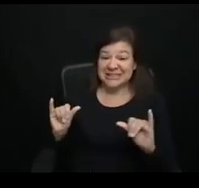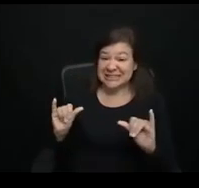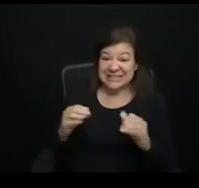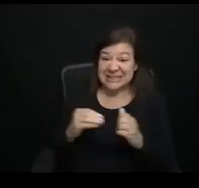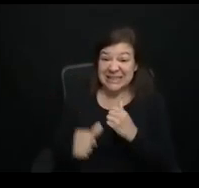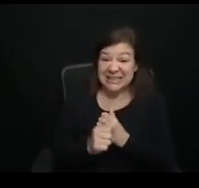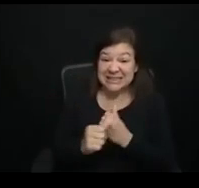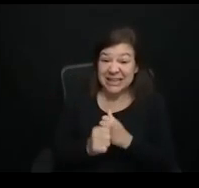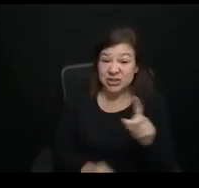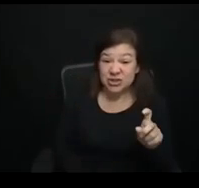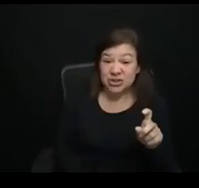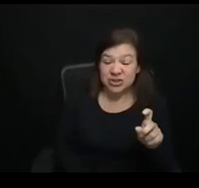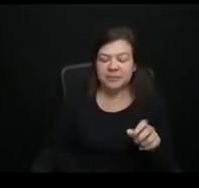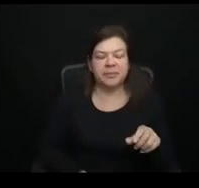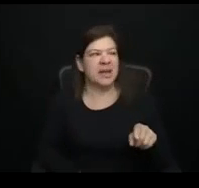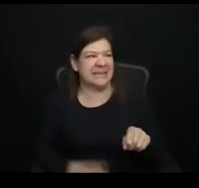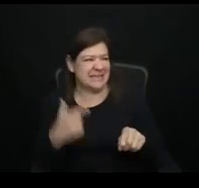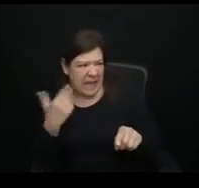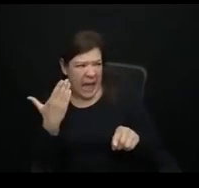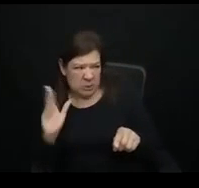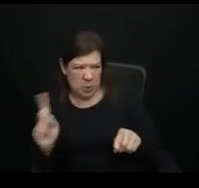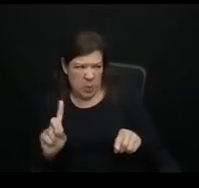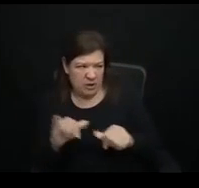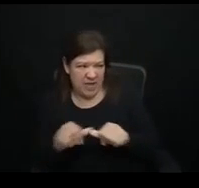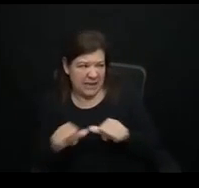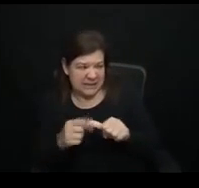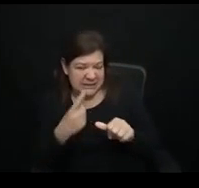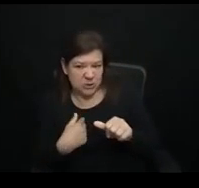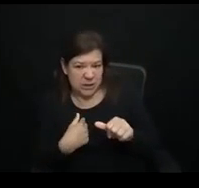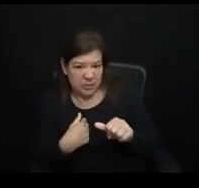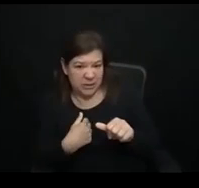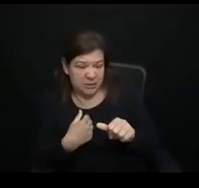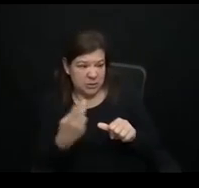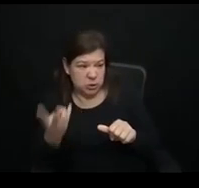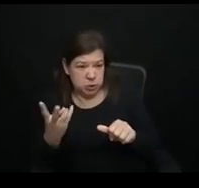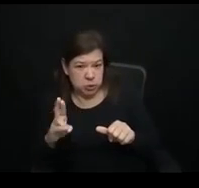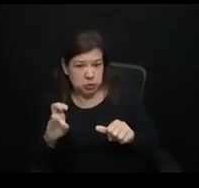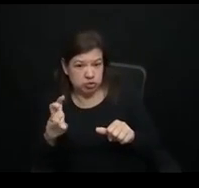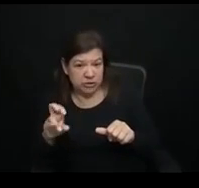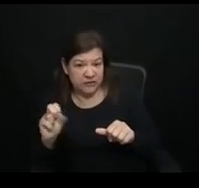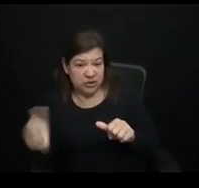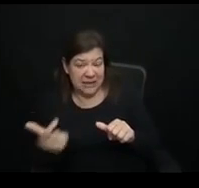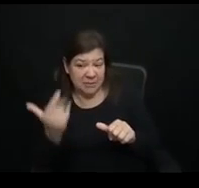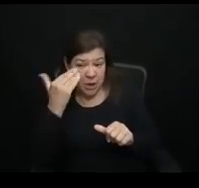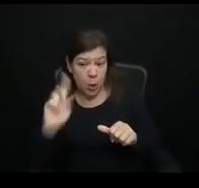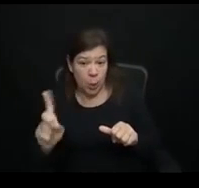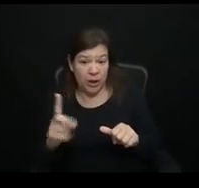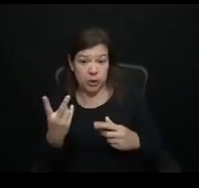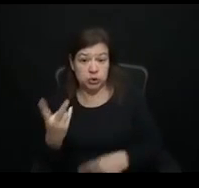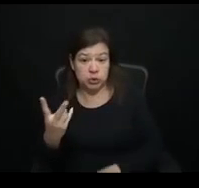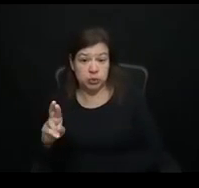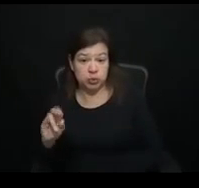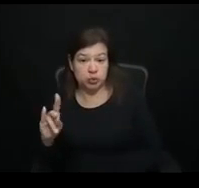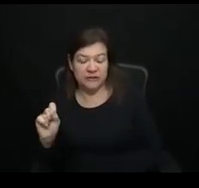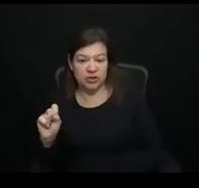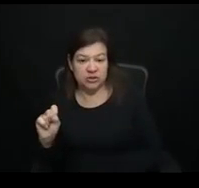I'm not familiar with Two Rivers. I'm trying to find that out. Two Rivers, does anybody know where that is? To tell